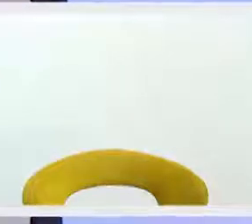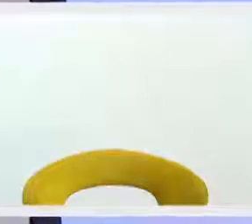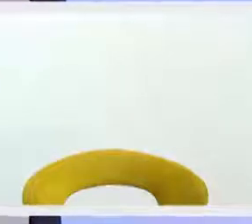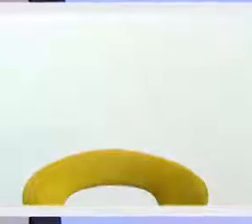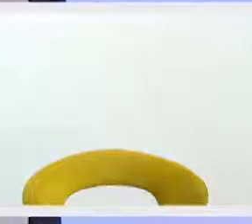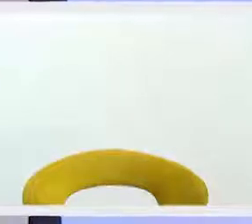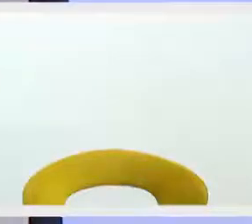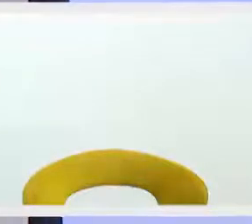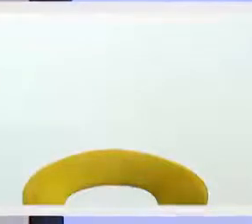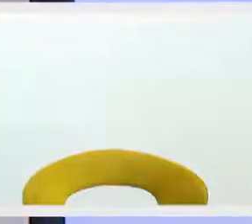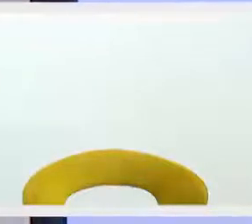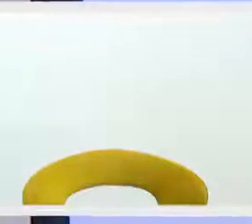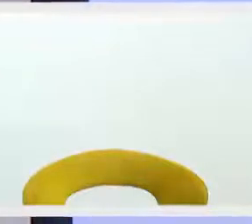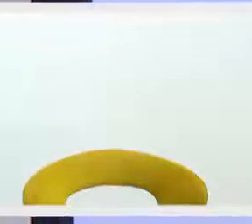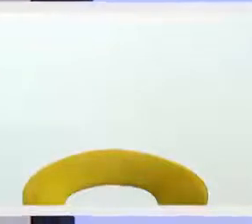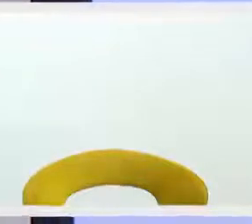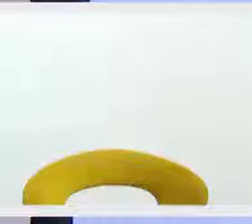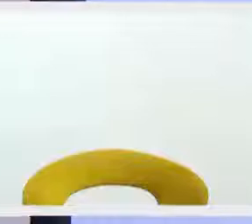It's correct, yes.